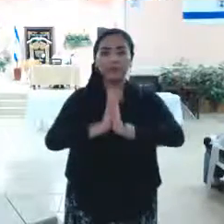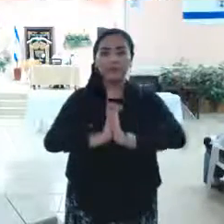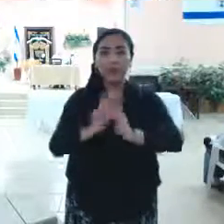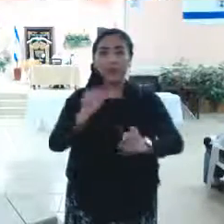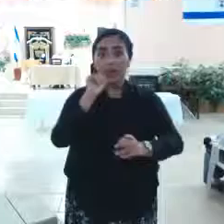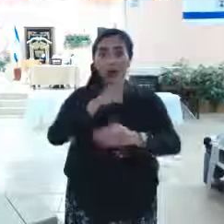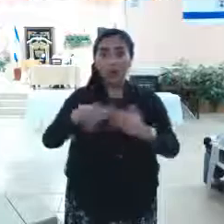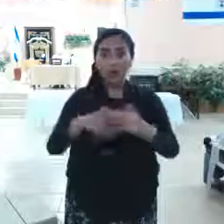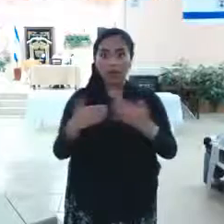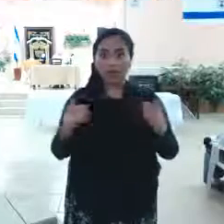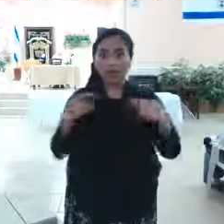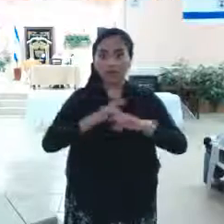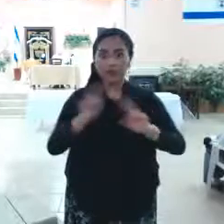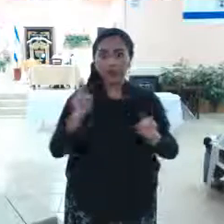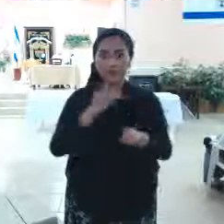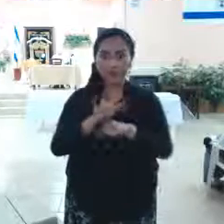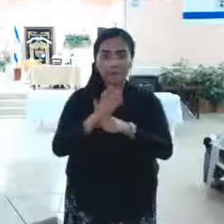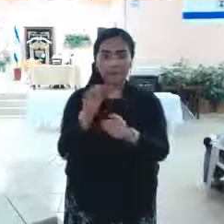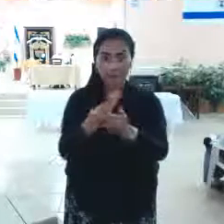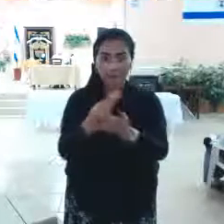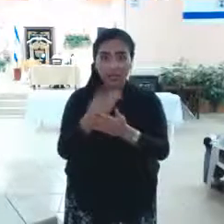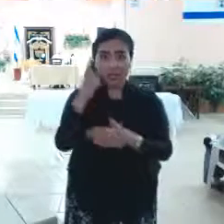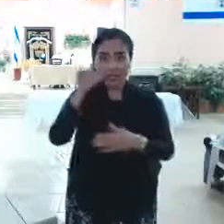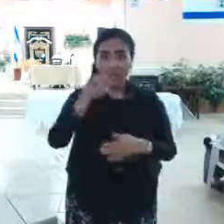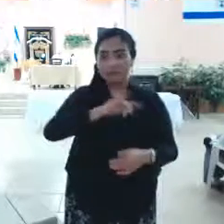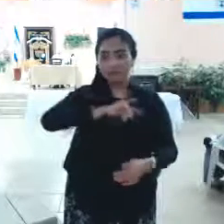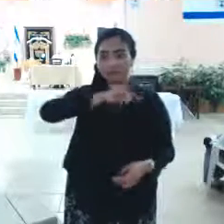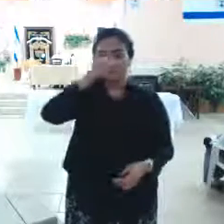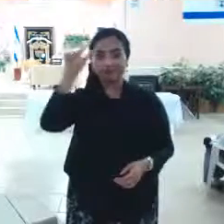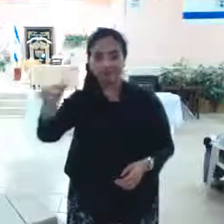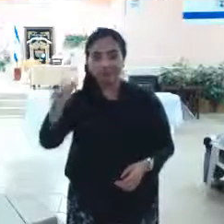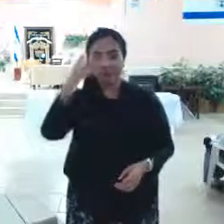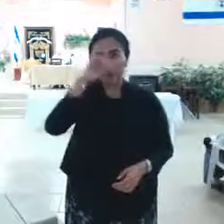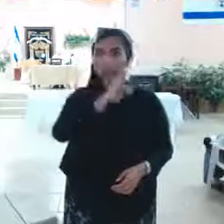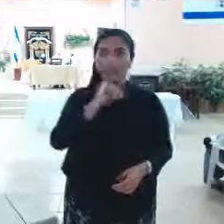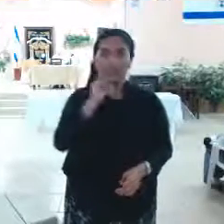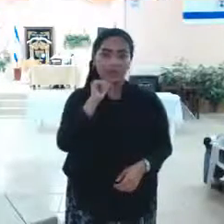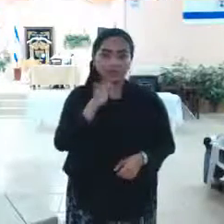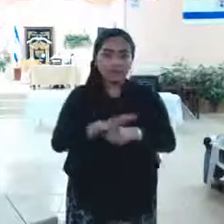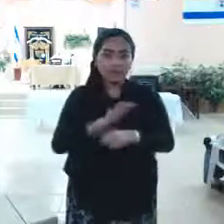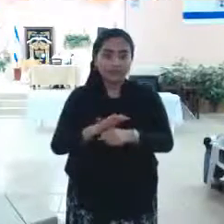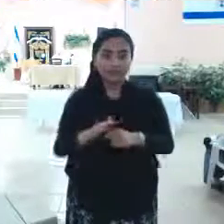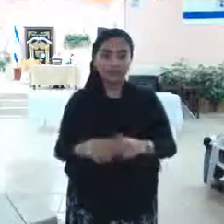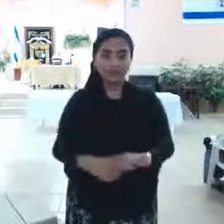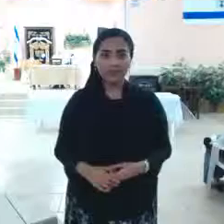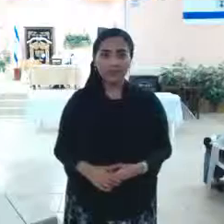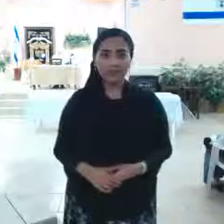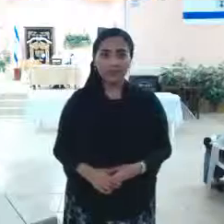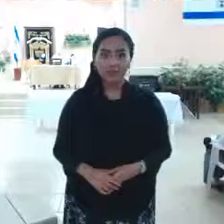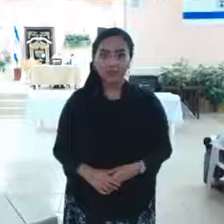attention? Not all have the ways for a plane ticket to go to Israel.